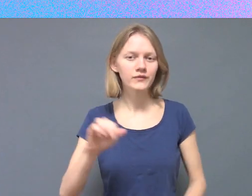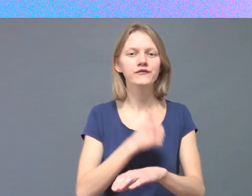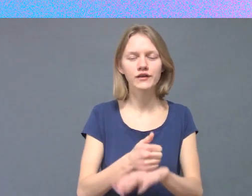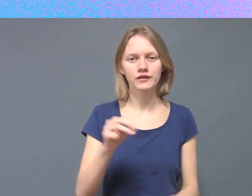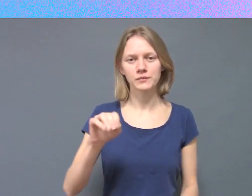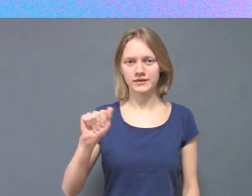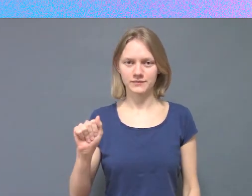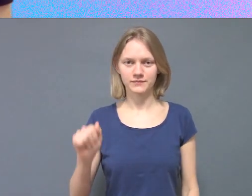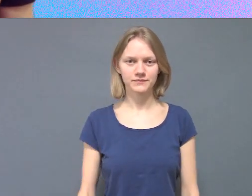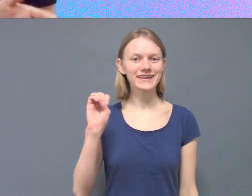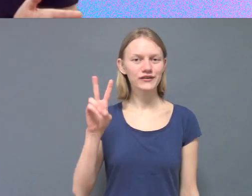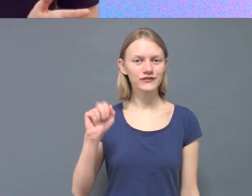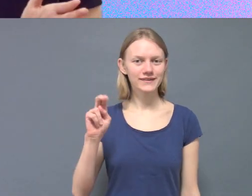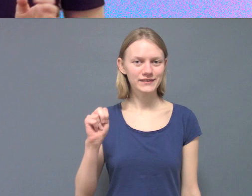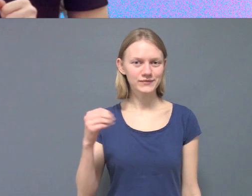McClure.